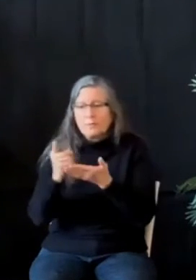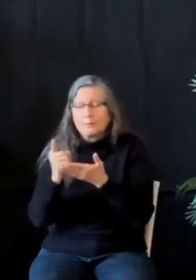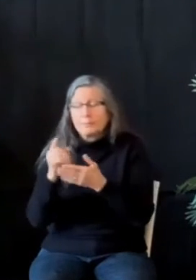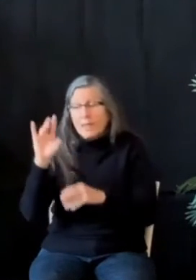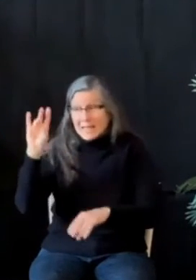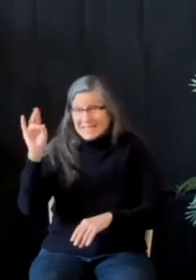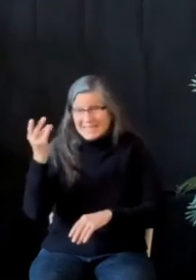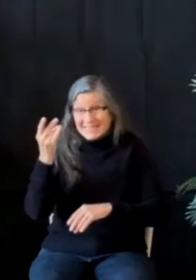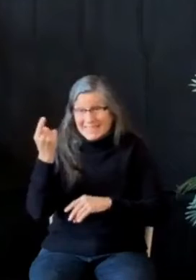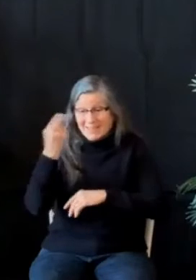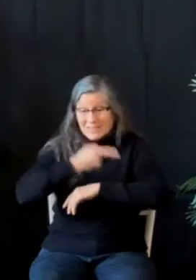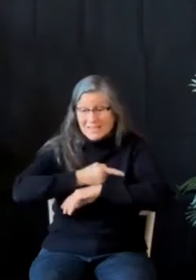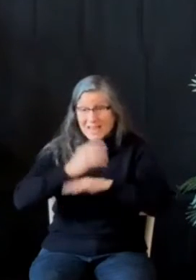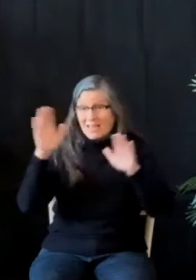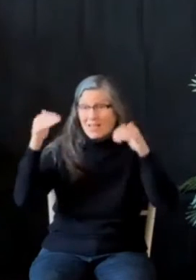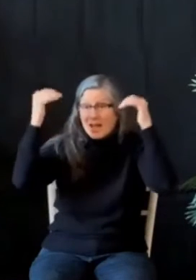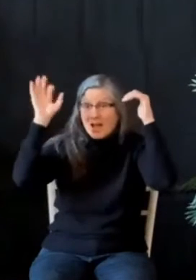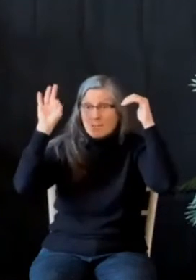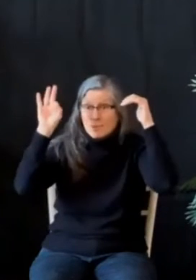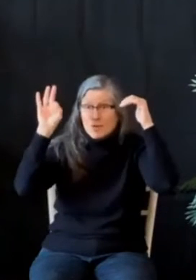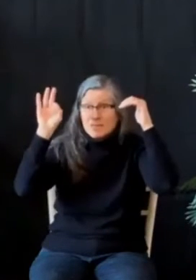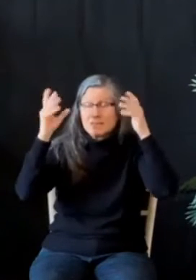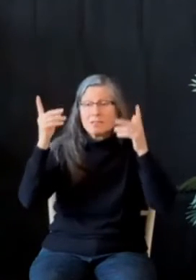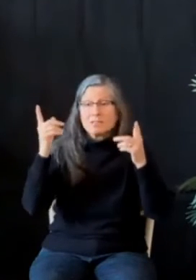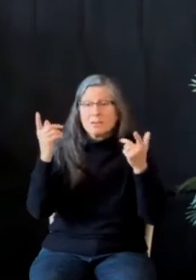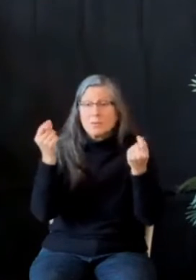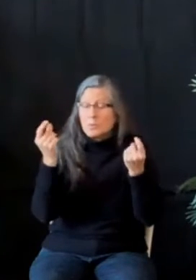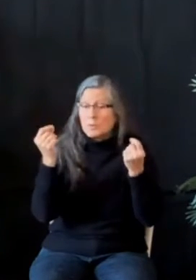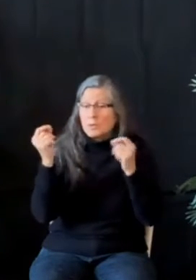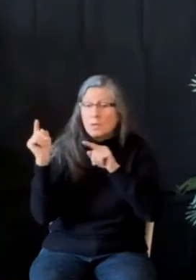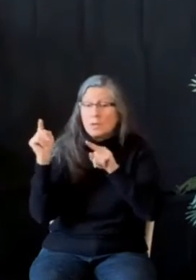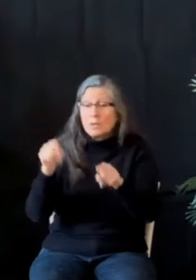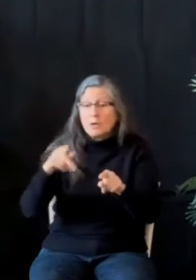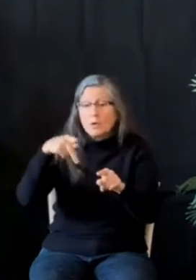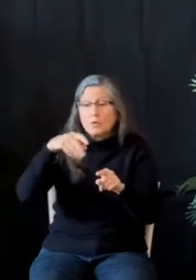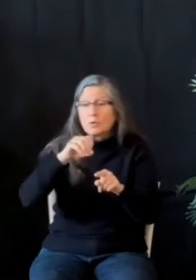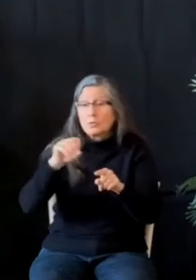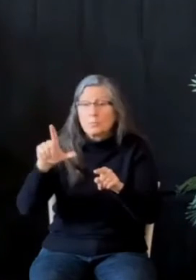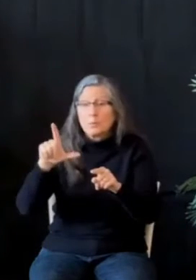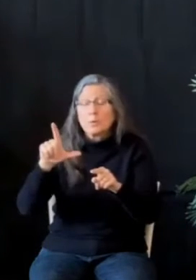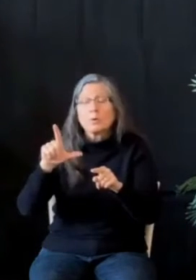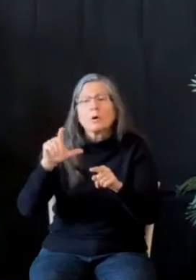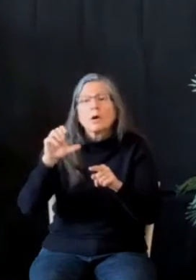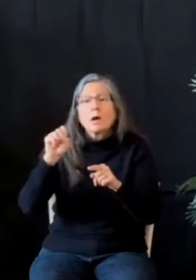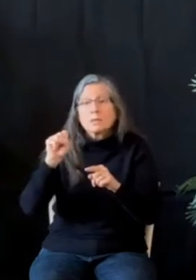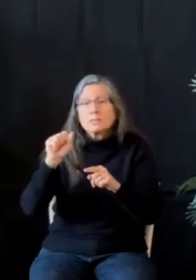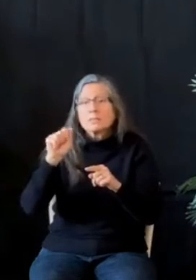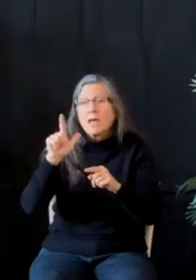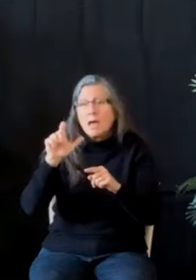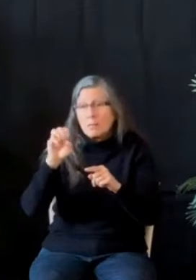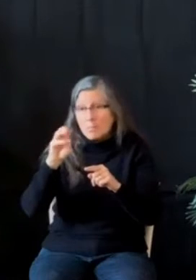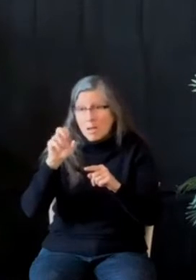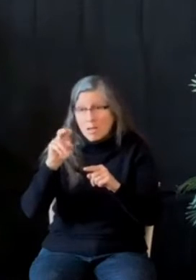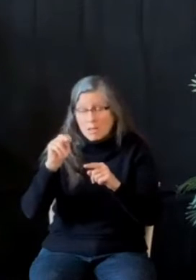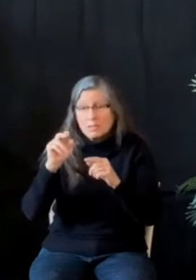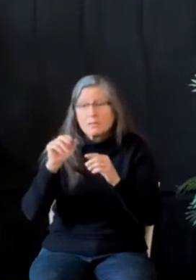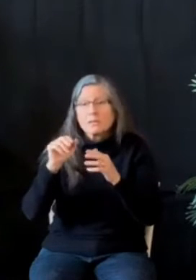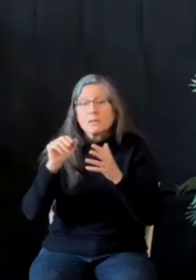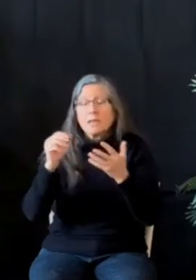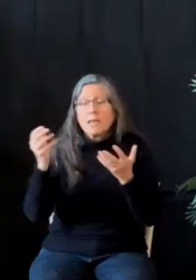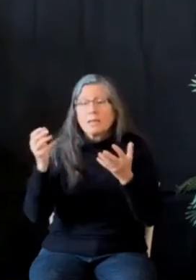of the things that the high priest would do is he would go all down to the Pool of Siloam, and they would gather a great jar of water, and they would come